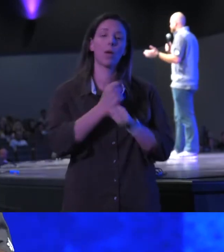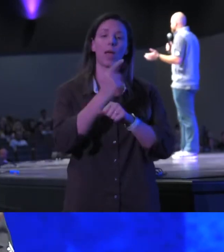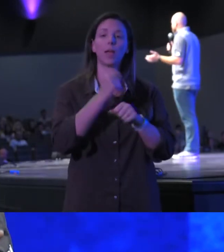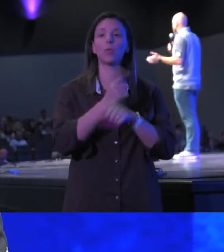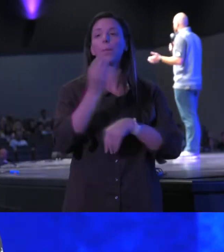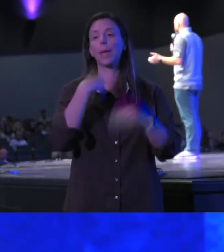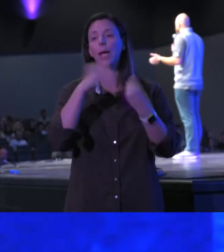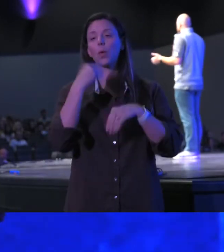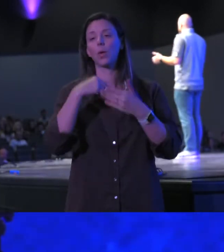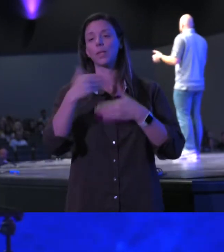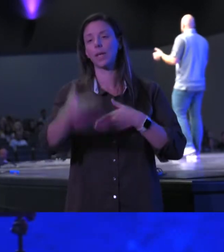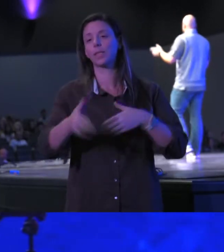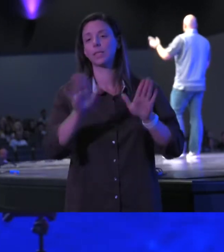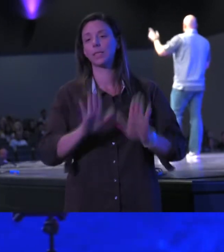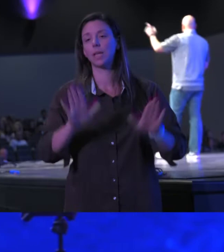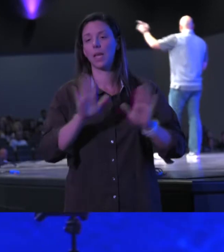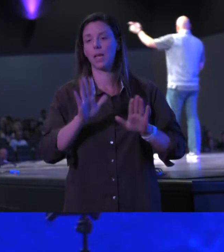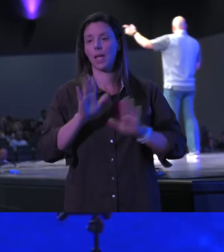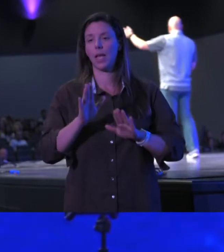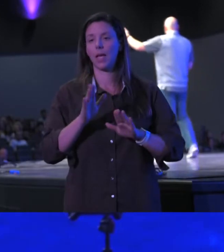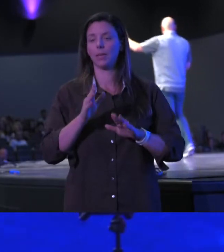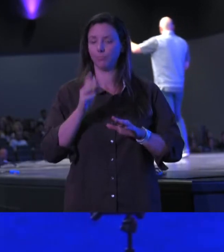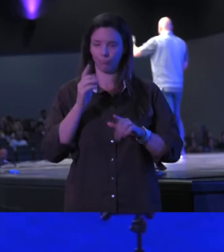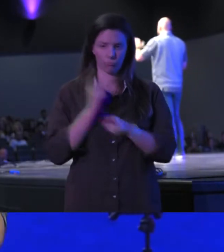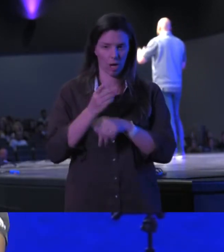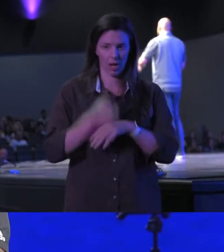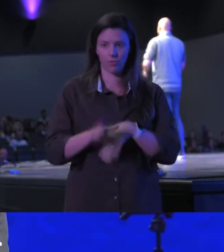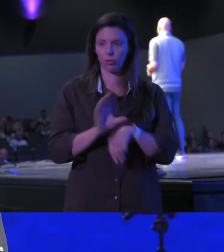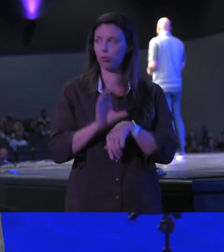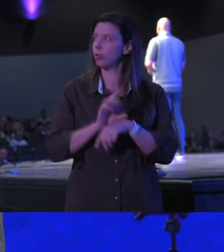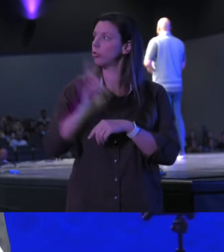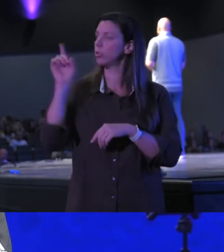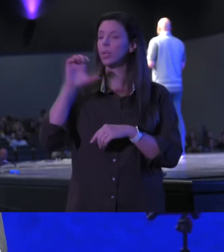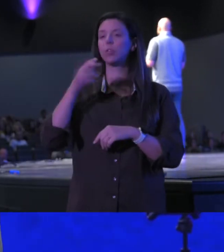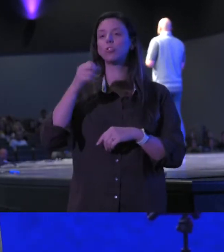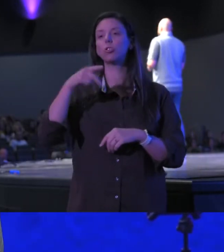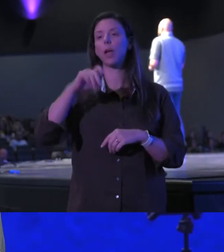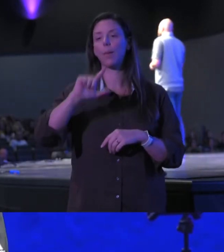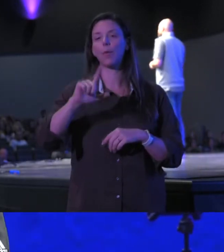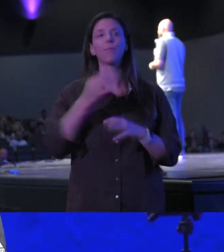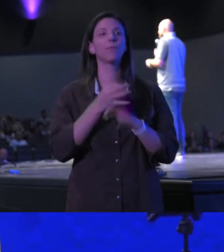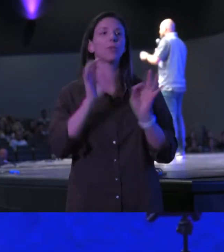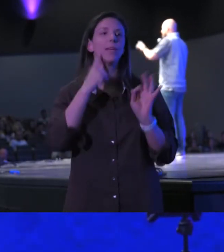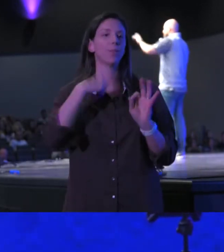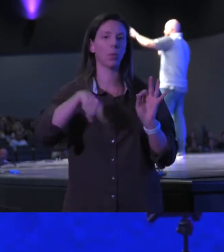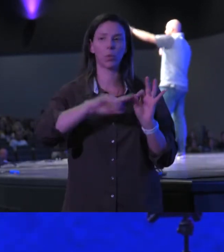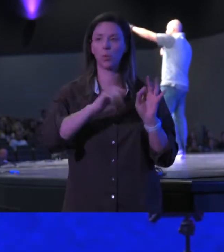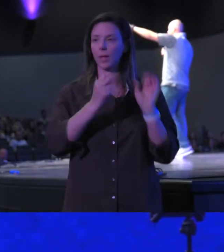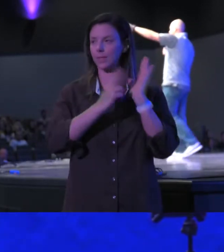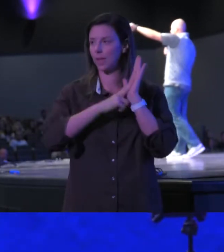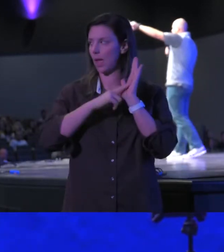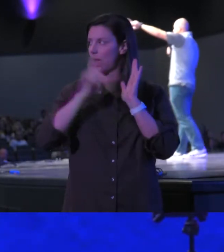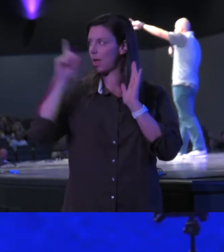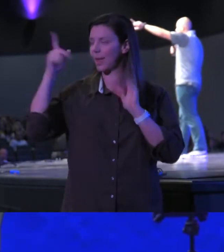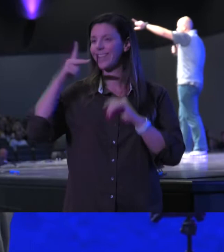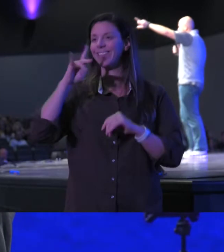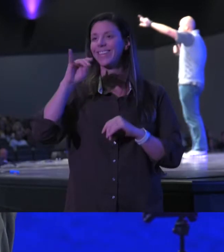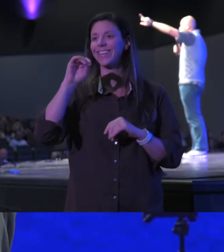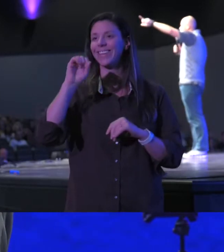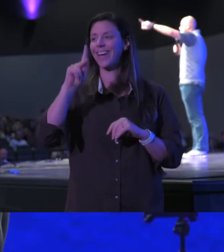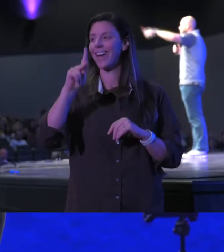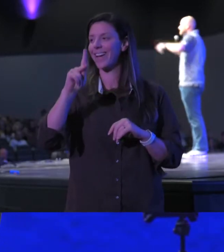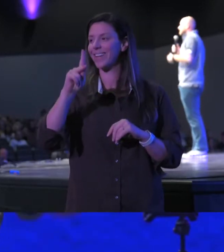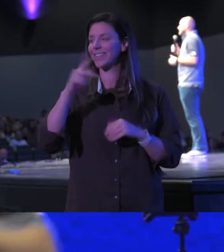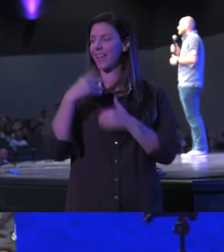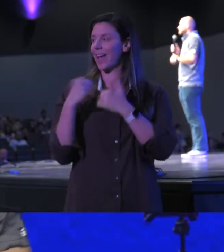going to be next Sunday immediately after church. It's going to be in the chapel. It's free for you. You can sign up today at the kiosk right out here